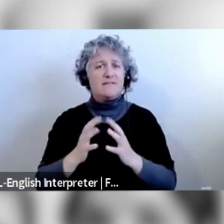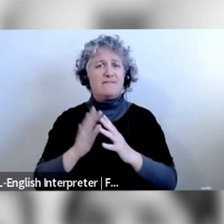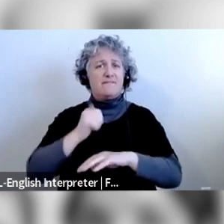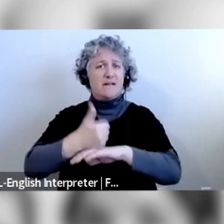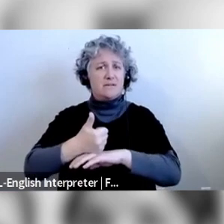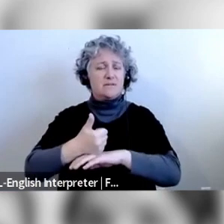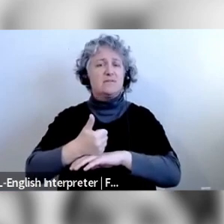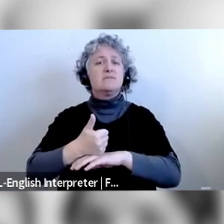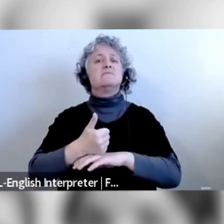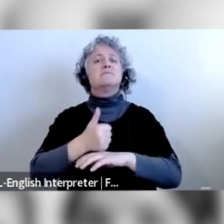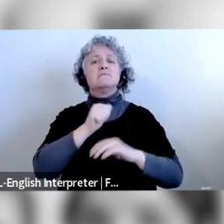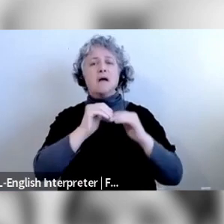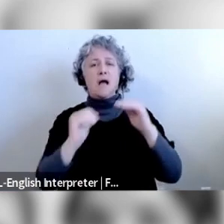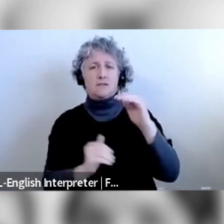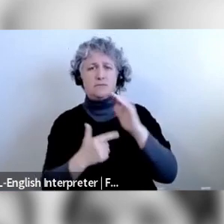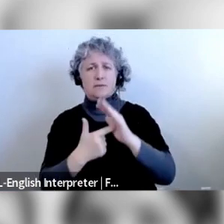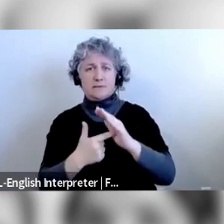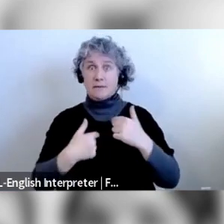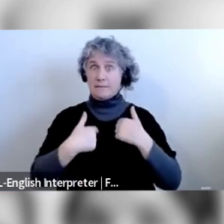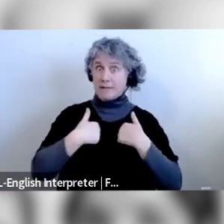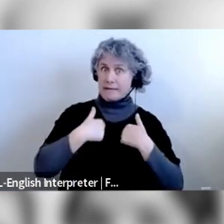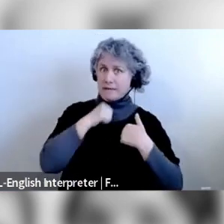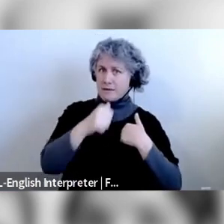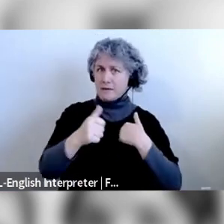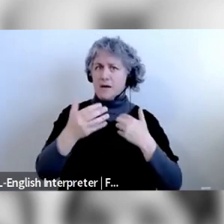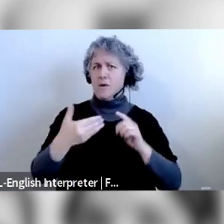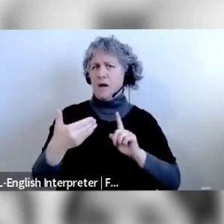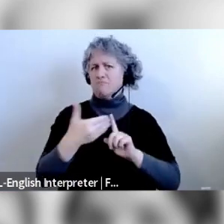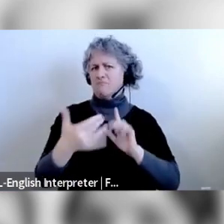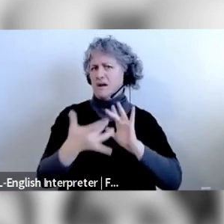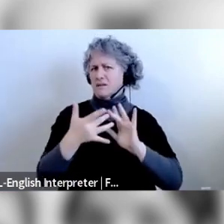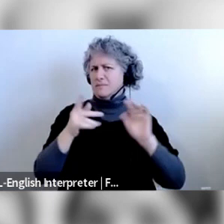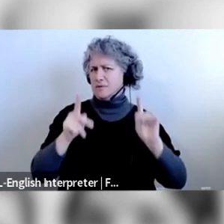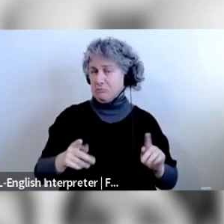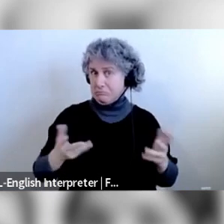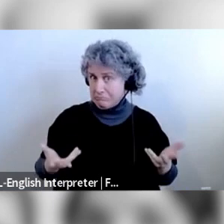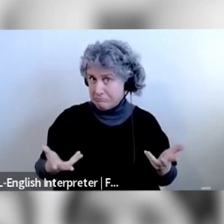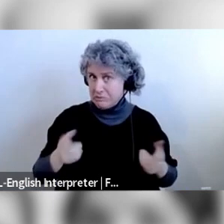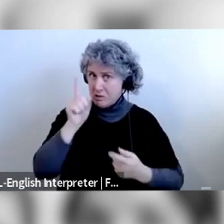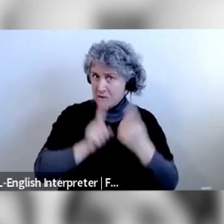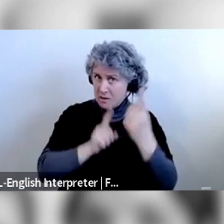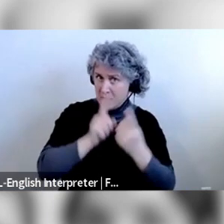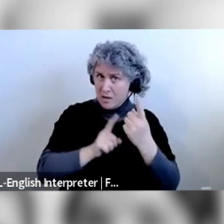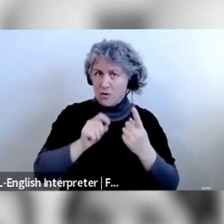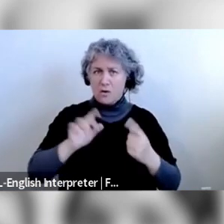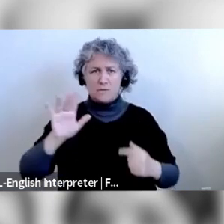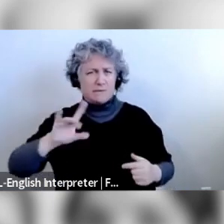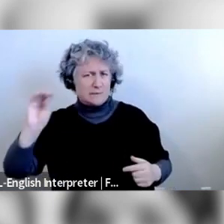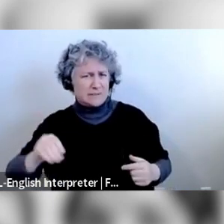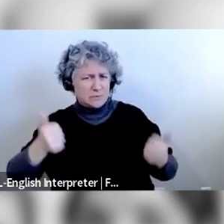into underrepresented groups, but I am not, and I want to be the point person in the program. Are we 1-to-1 or